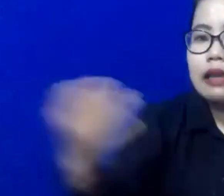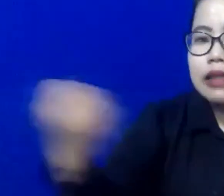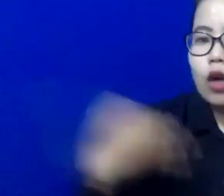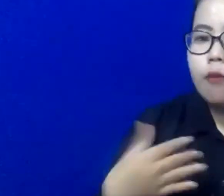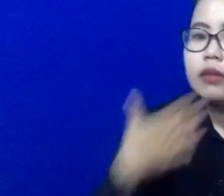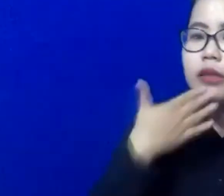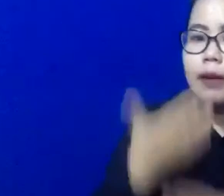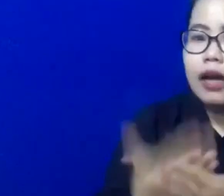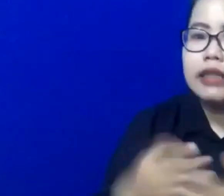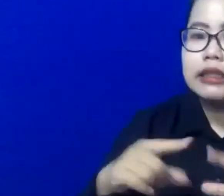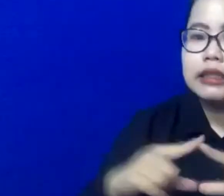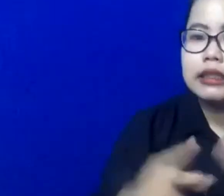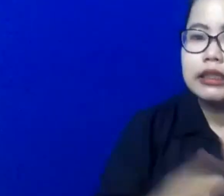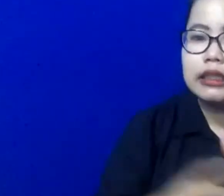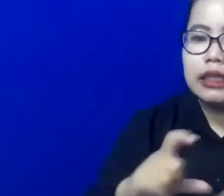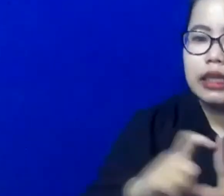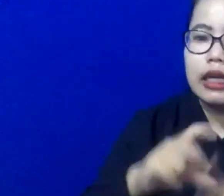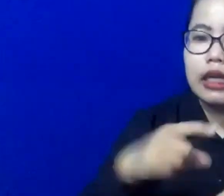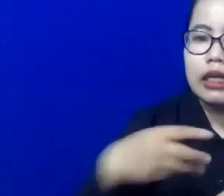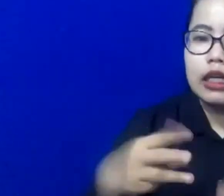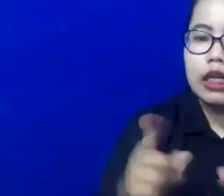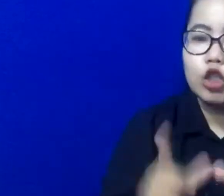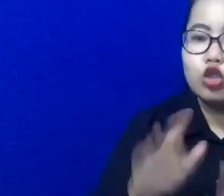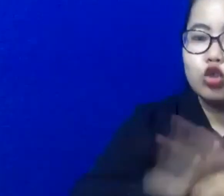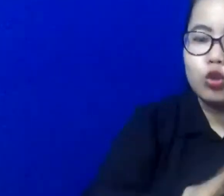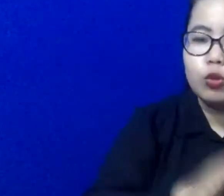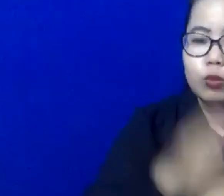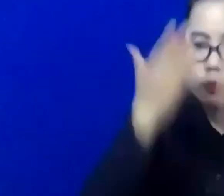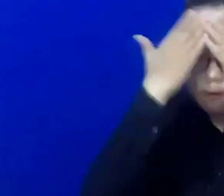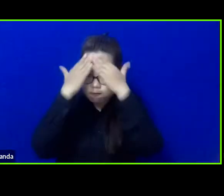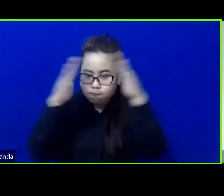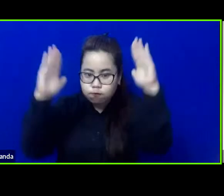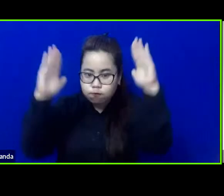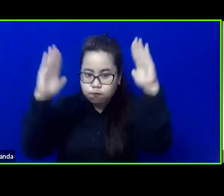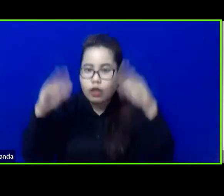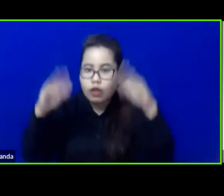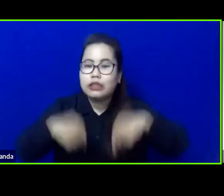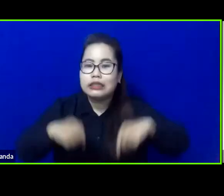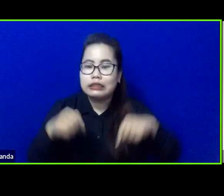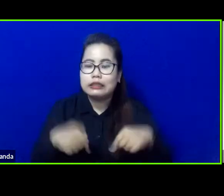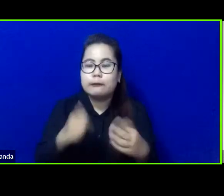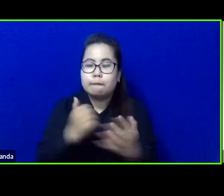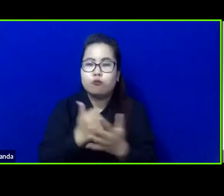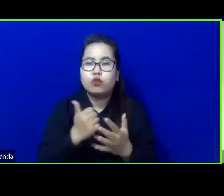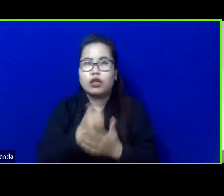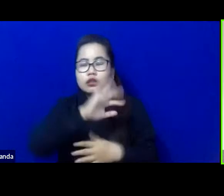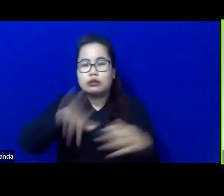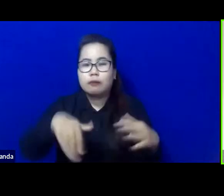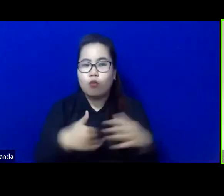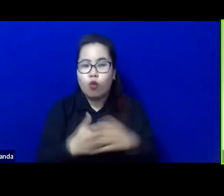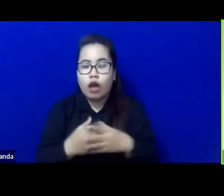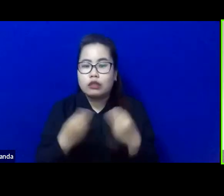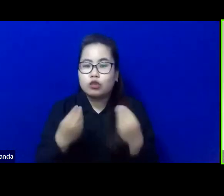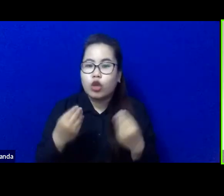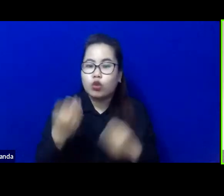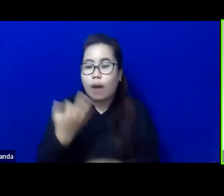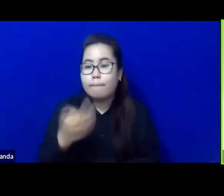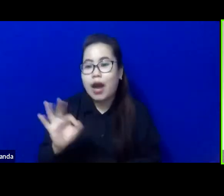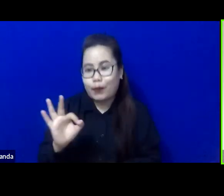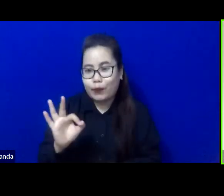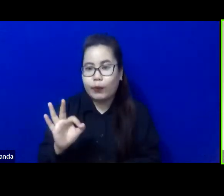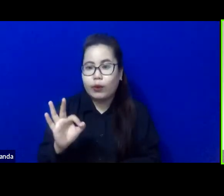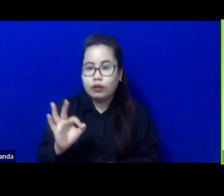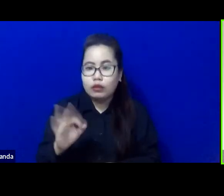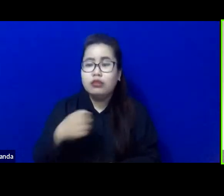think for myself, this is all new for me. And I'm sure there are also a lot of people like myself